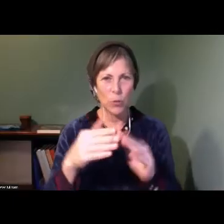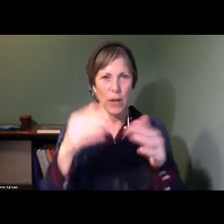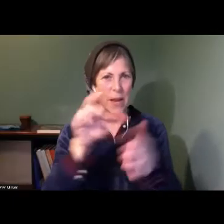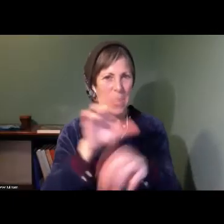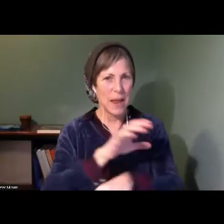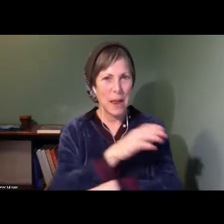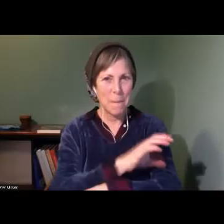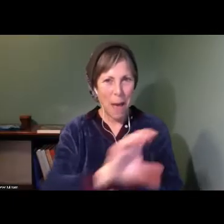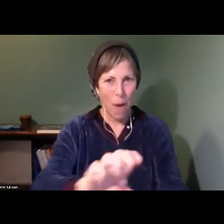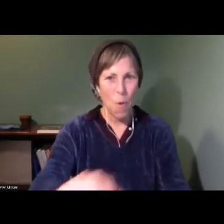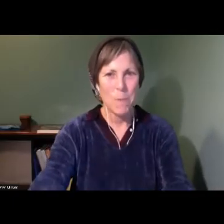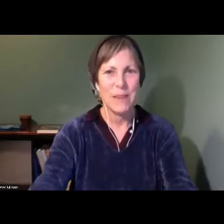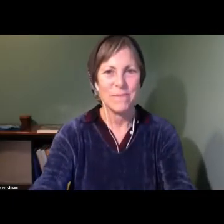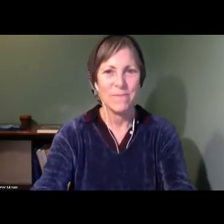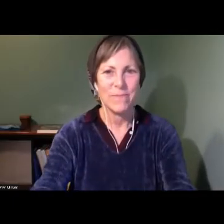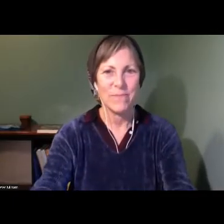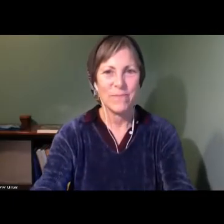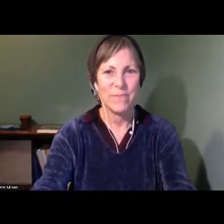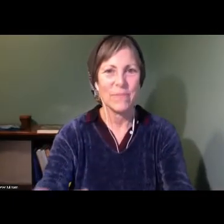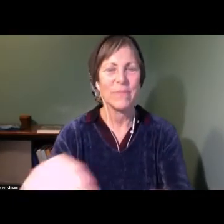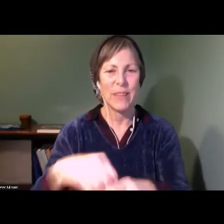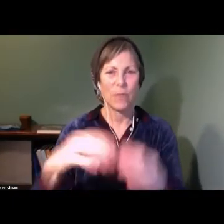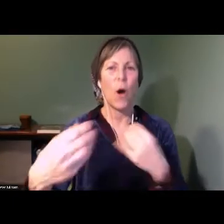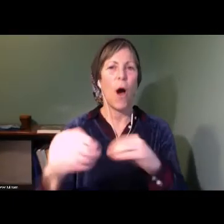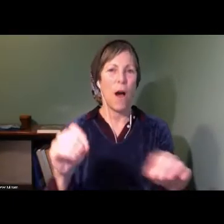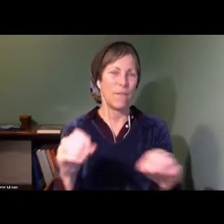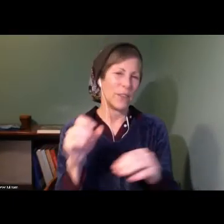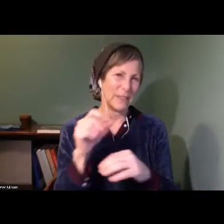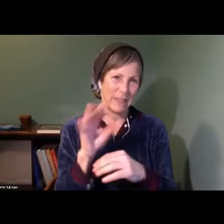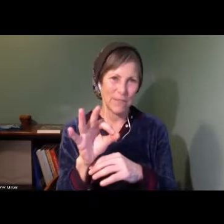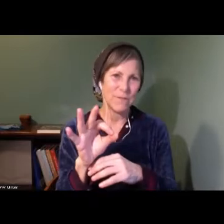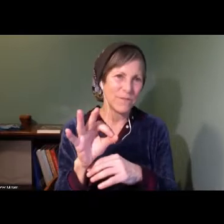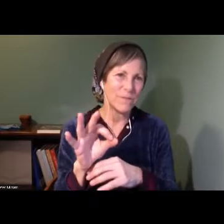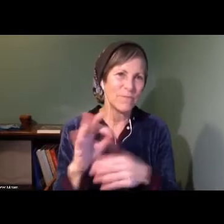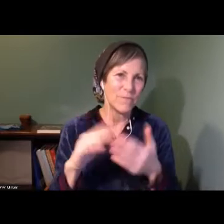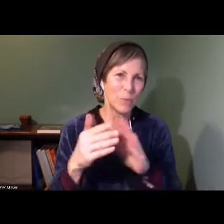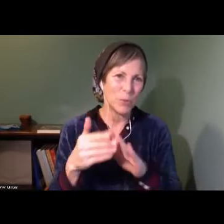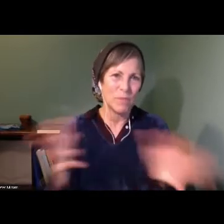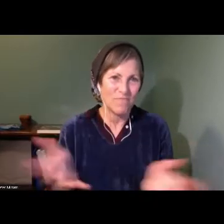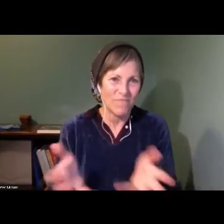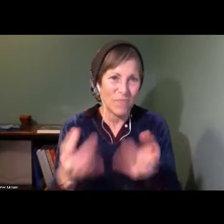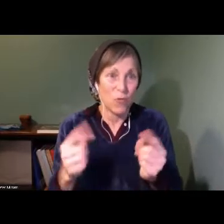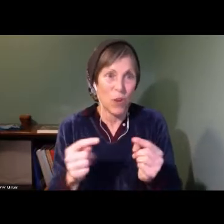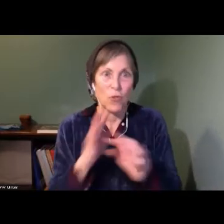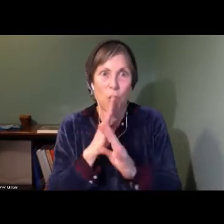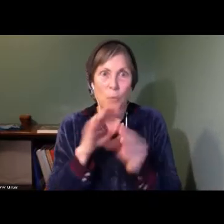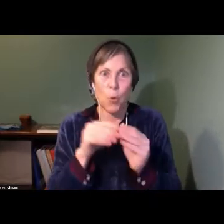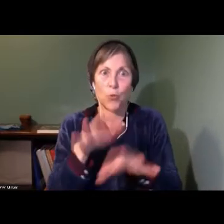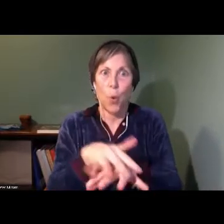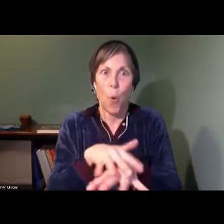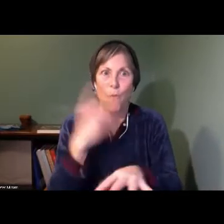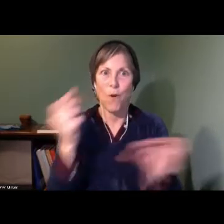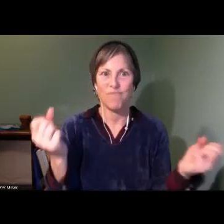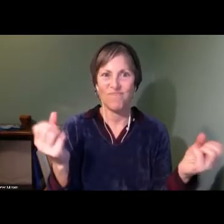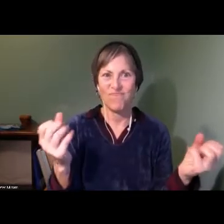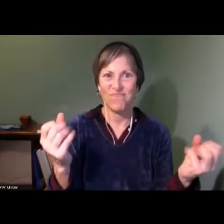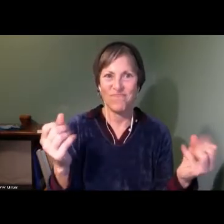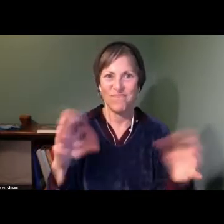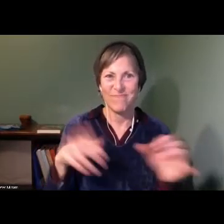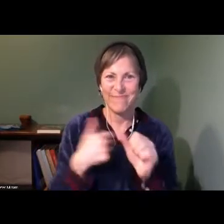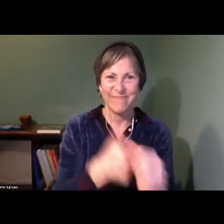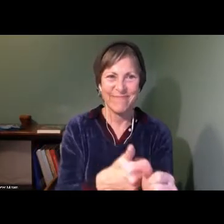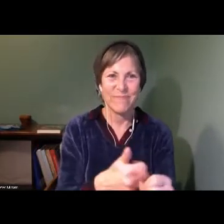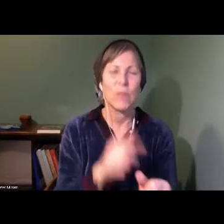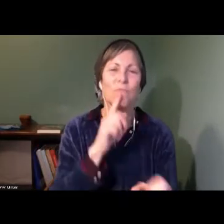of the New York City Public Advocate. I'm trying to slow down for um ASL and um we're really excited